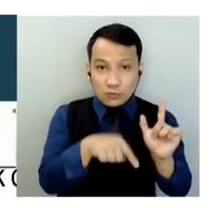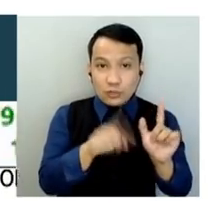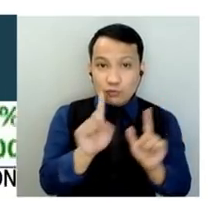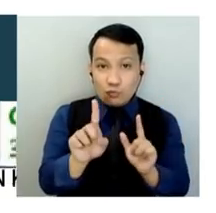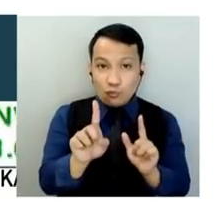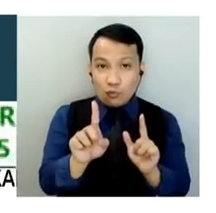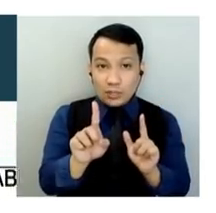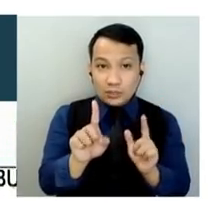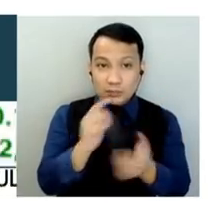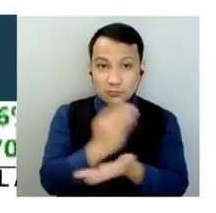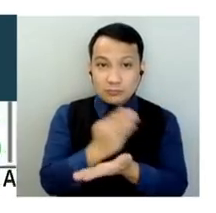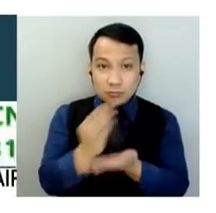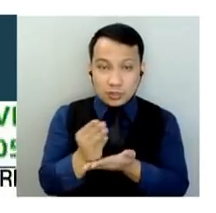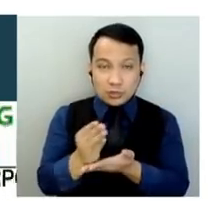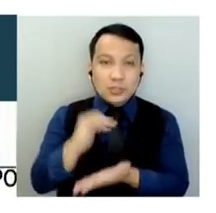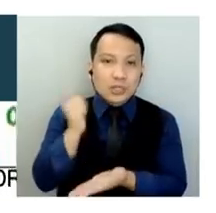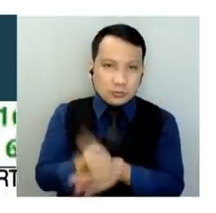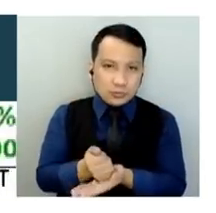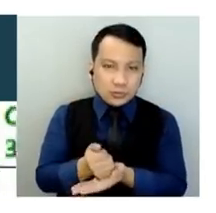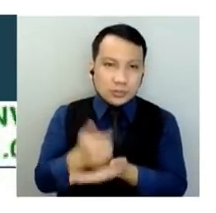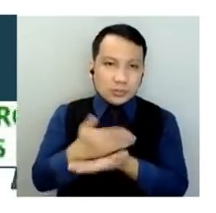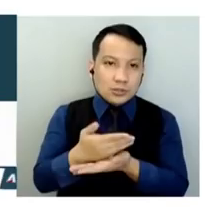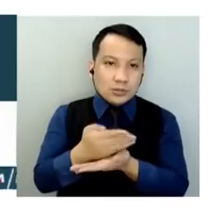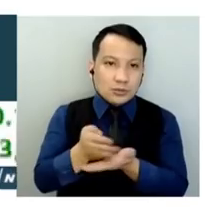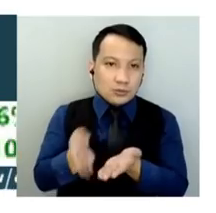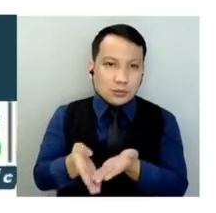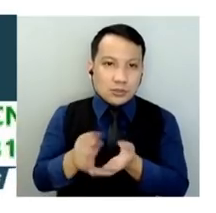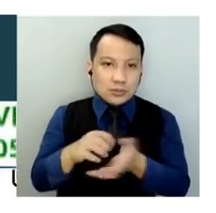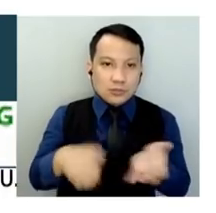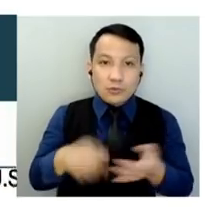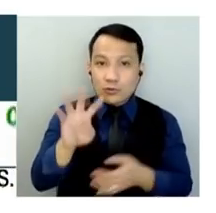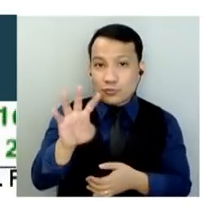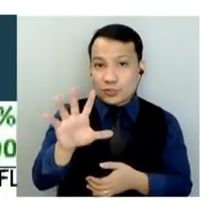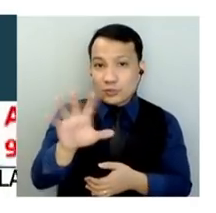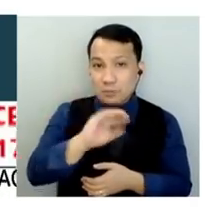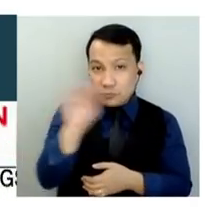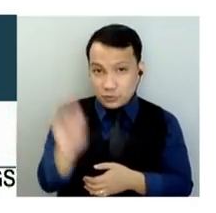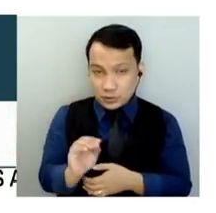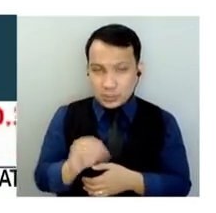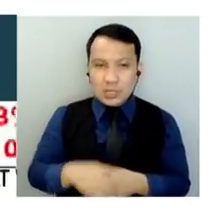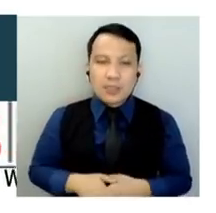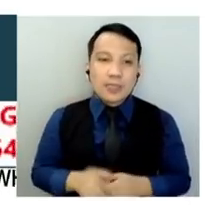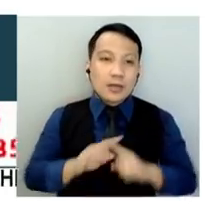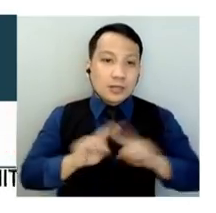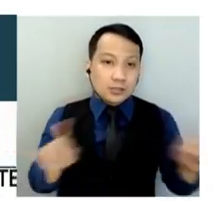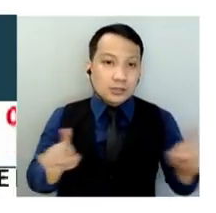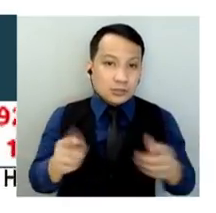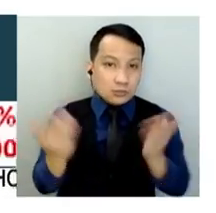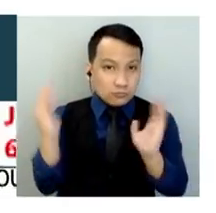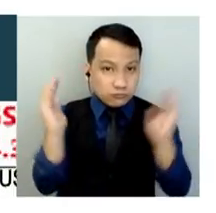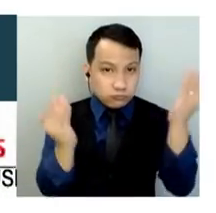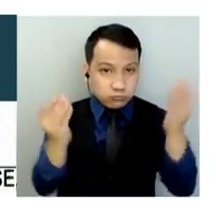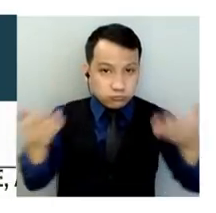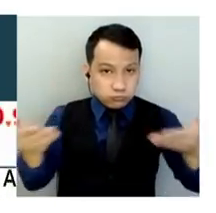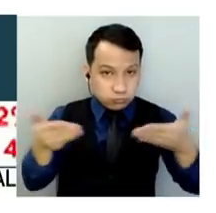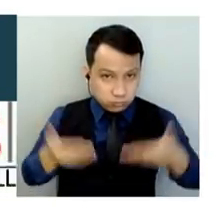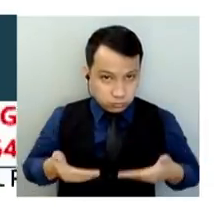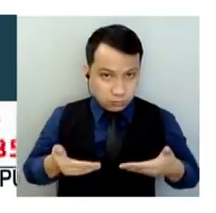$20.1 billion budget. So that's a difference of about 45%. But if we were to compare what